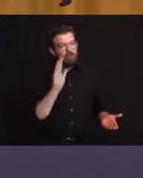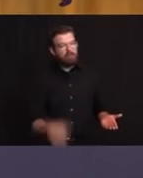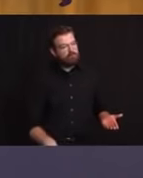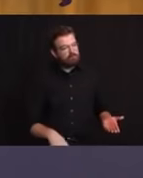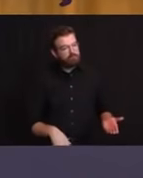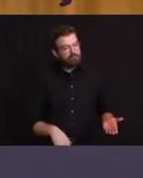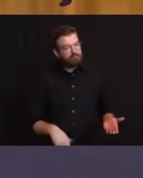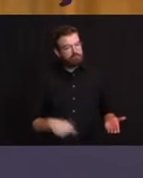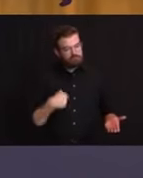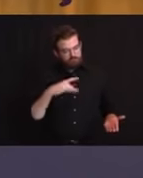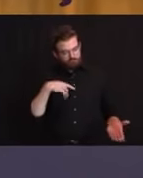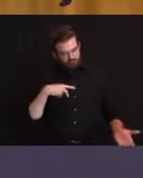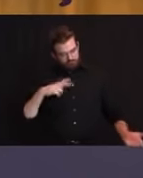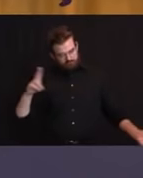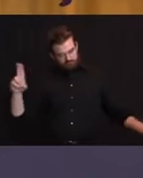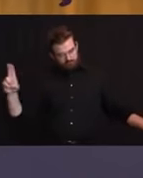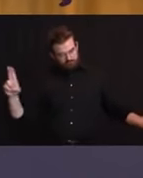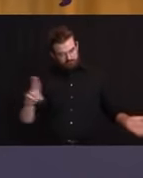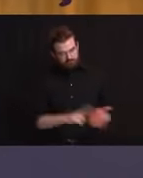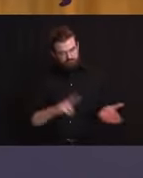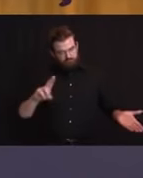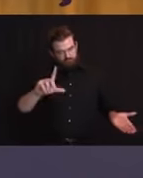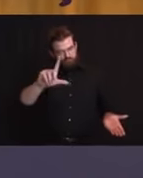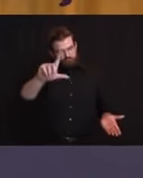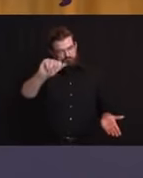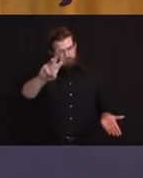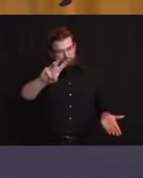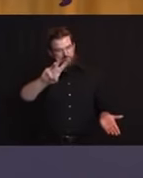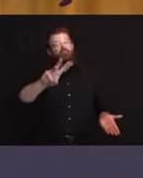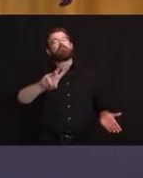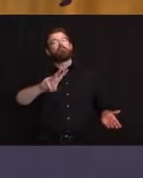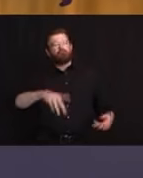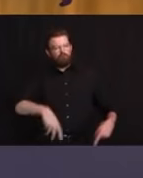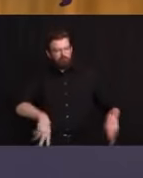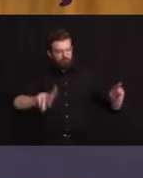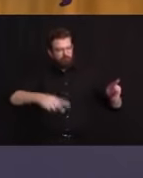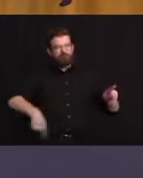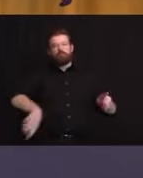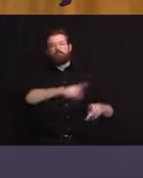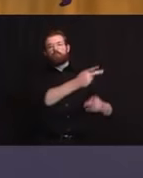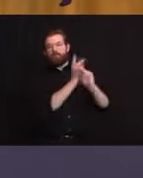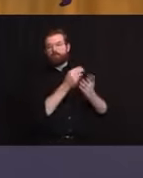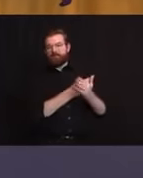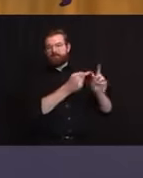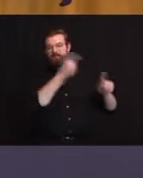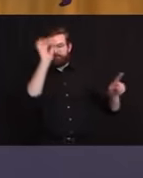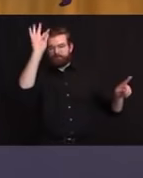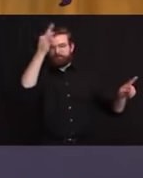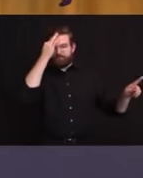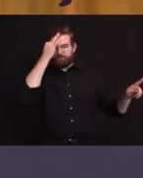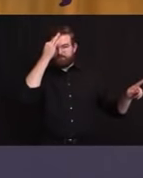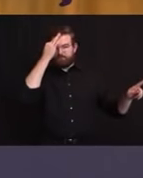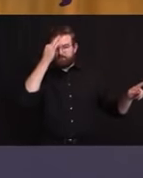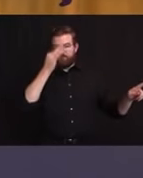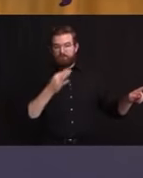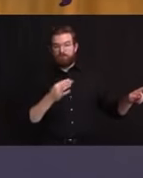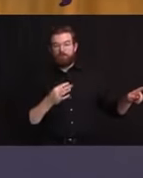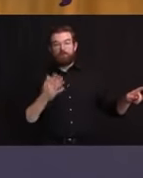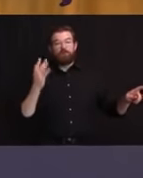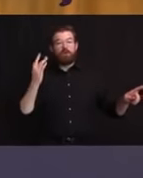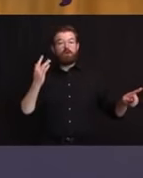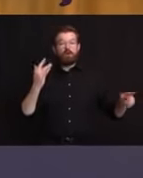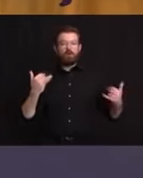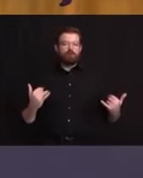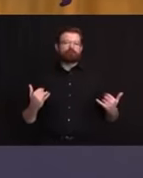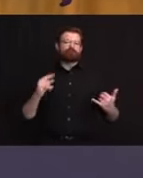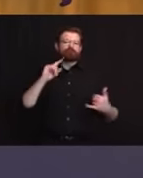of an unprecedented, historically unprecedented fiscal crisis. Again, the only periods when you start comparing